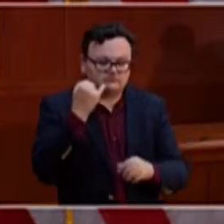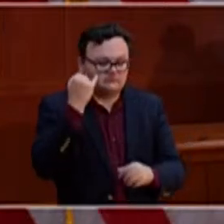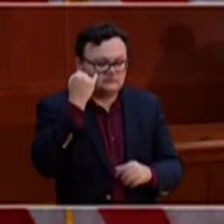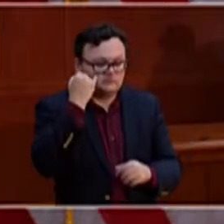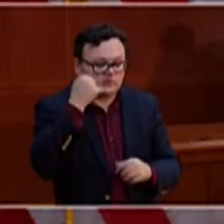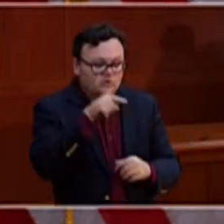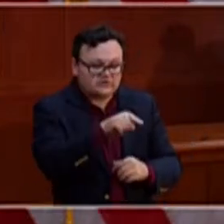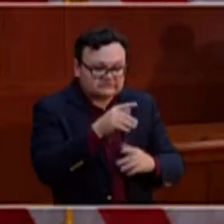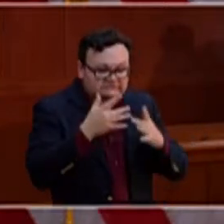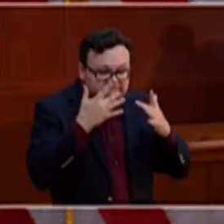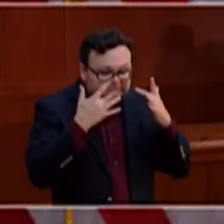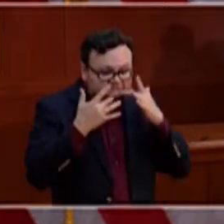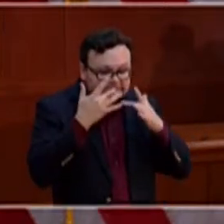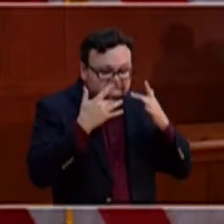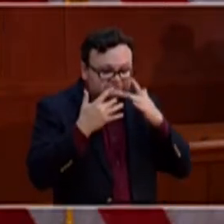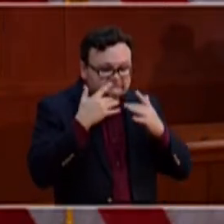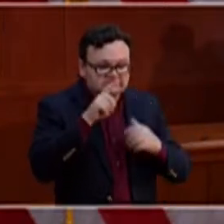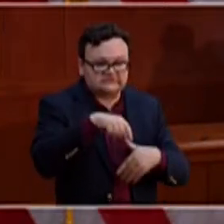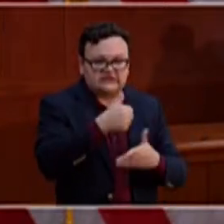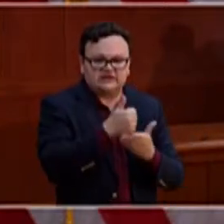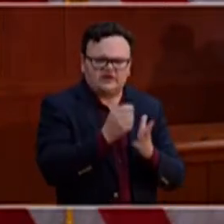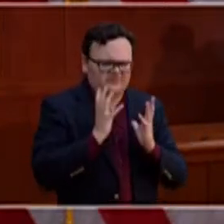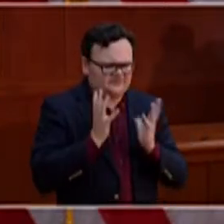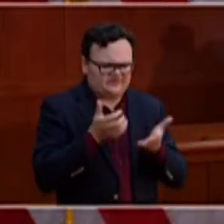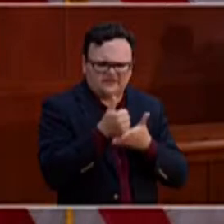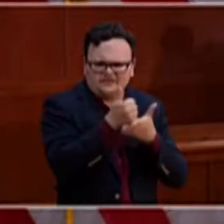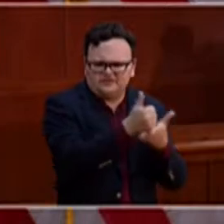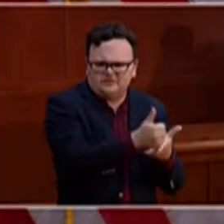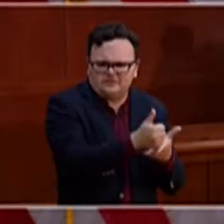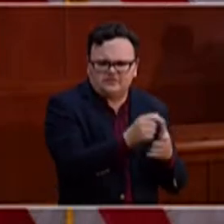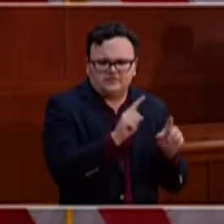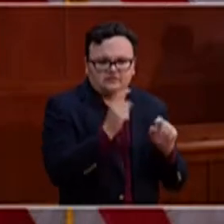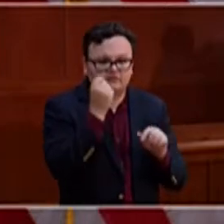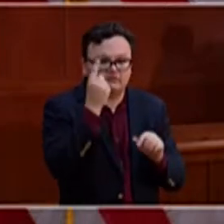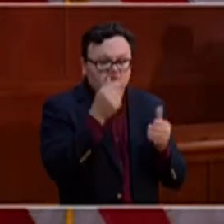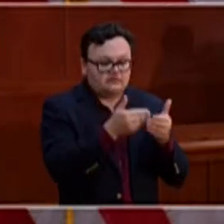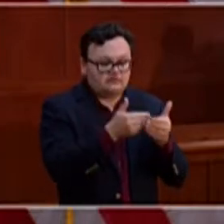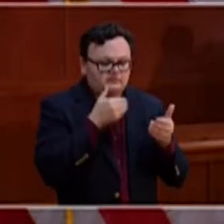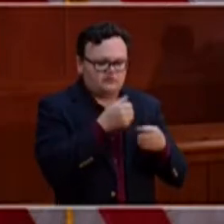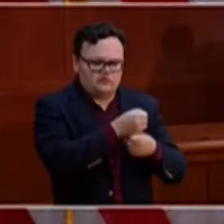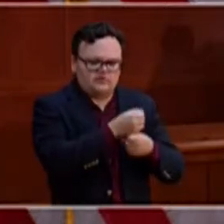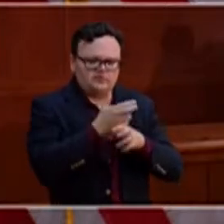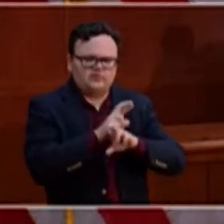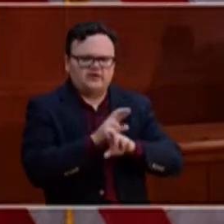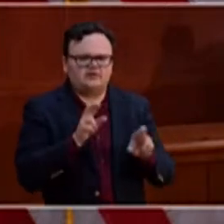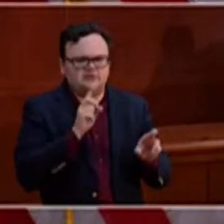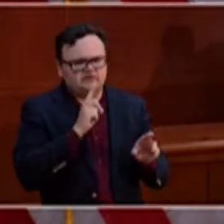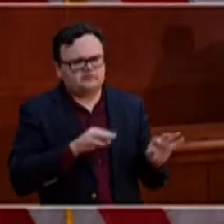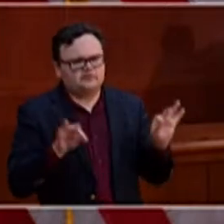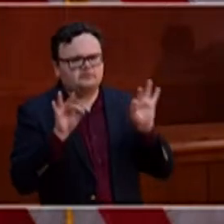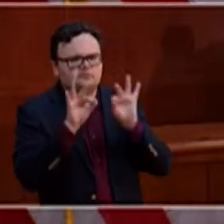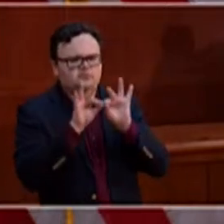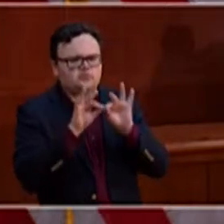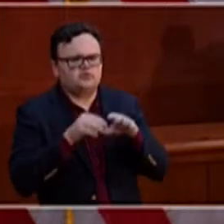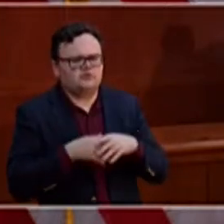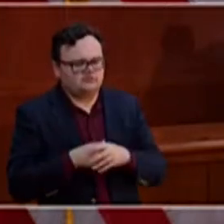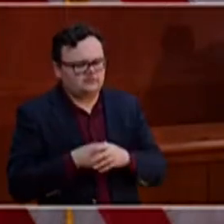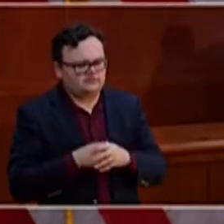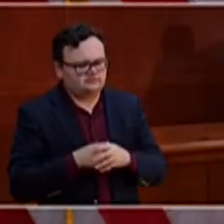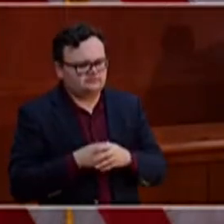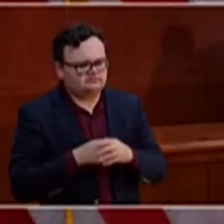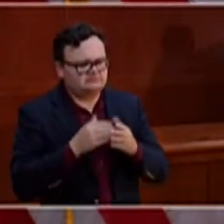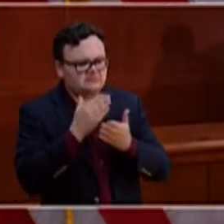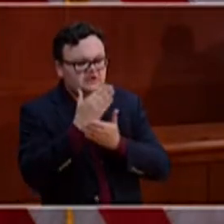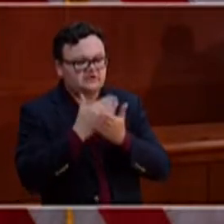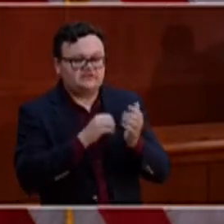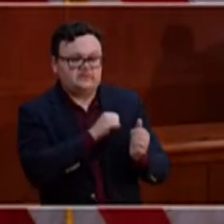different, but I do think that it was the prudent thing to do to prepare. I'm not sure how much ultimately some will be used in different markets,